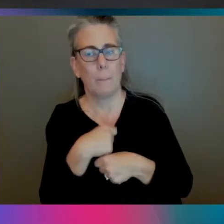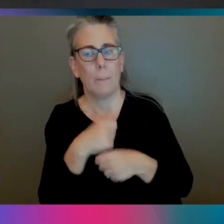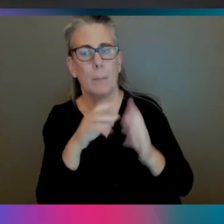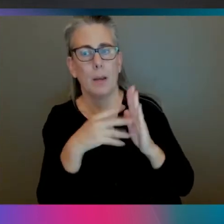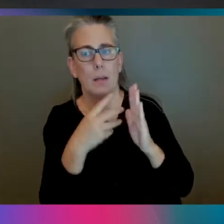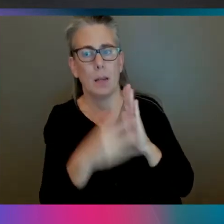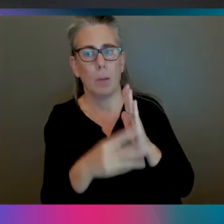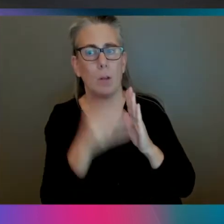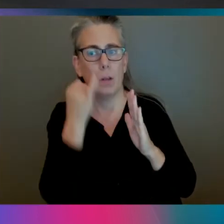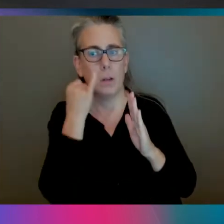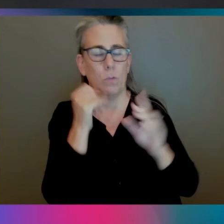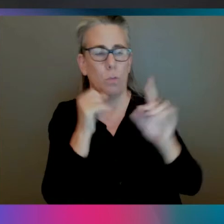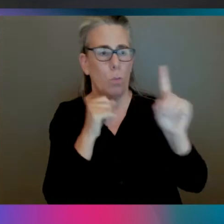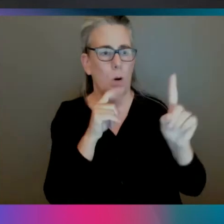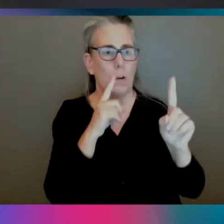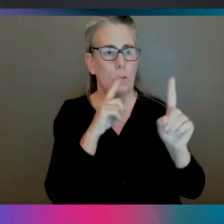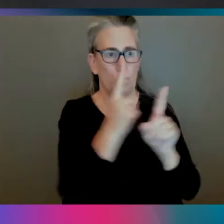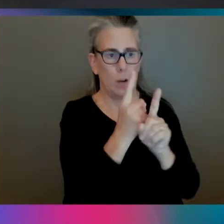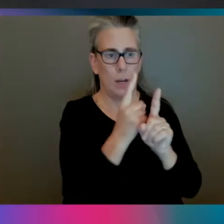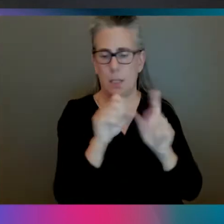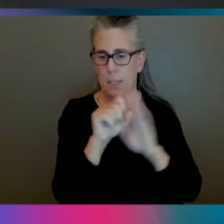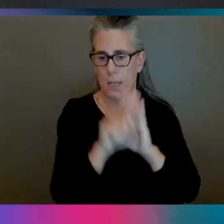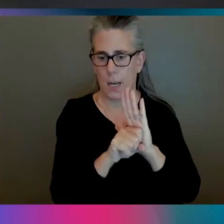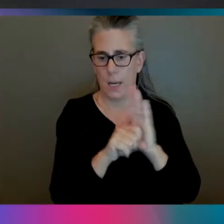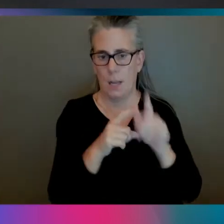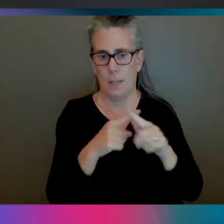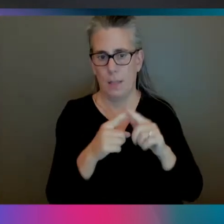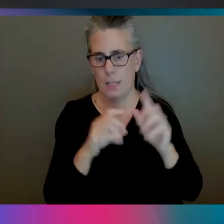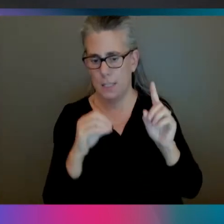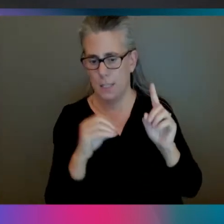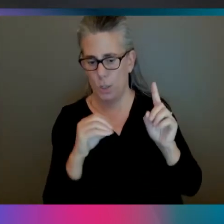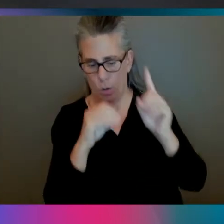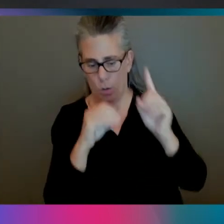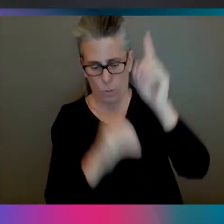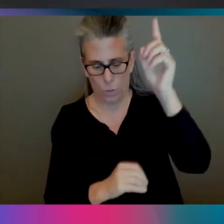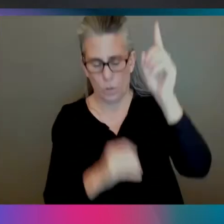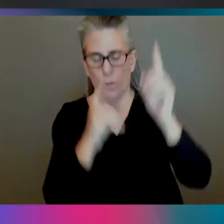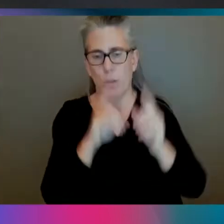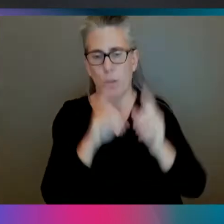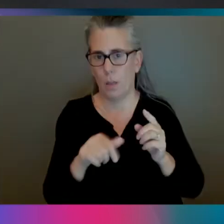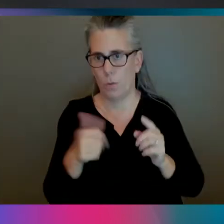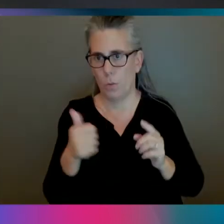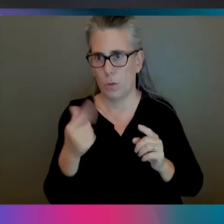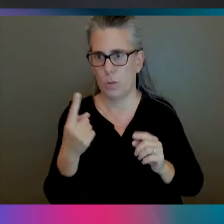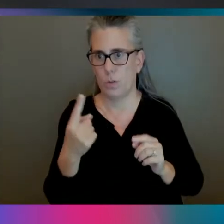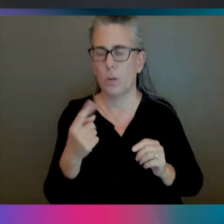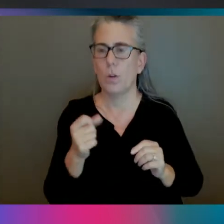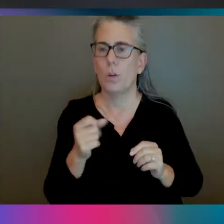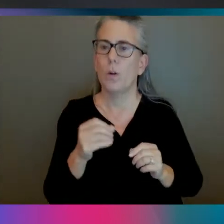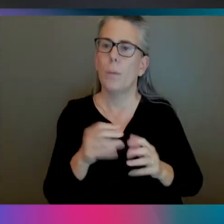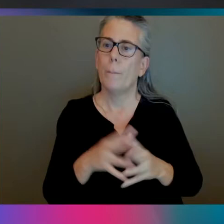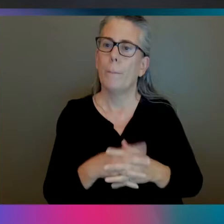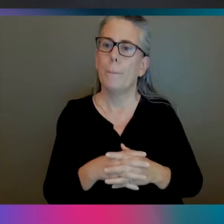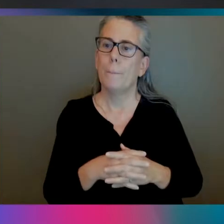then 0 for all the others. Right. So that's another one of those sparse matrices. So when we go into the